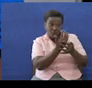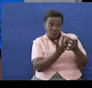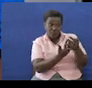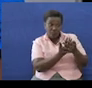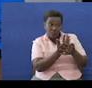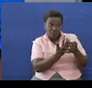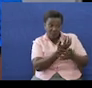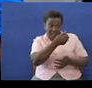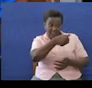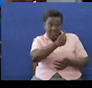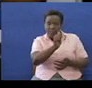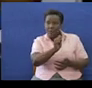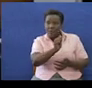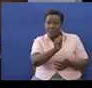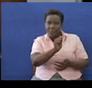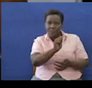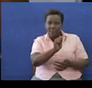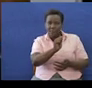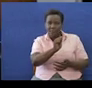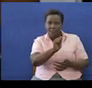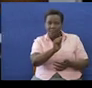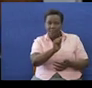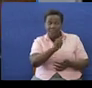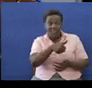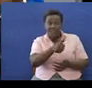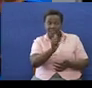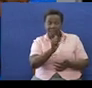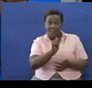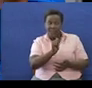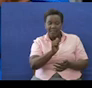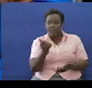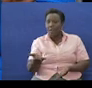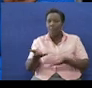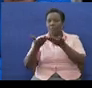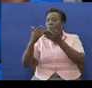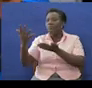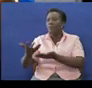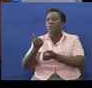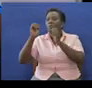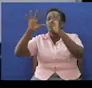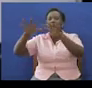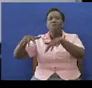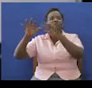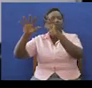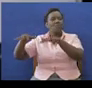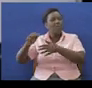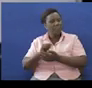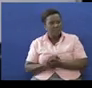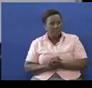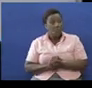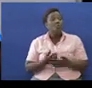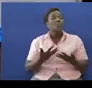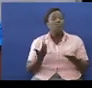water. The shrubs themselves do not influence. The shrubs themselves do not